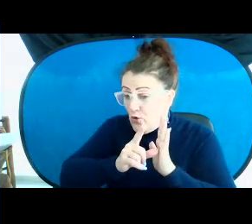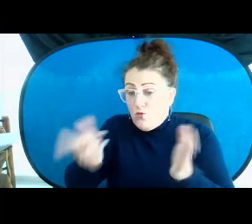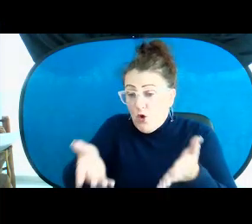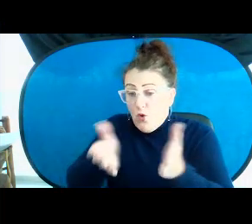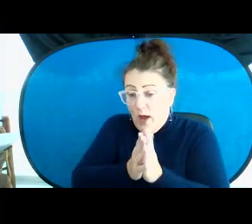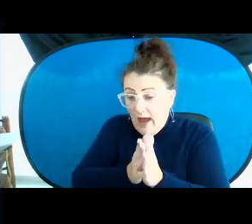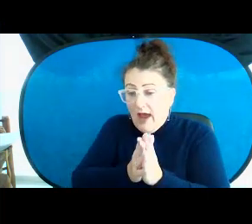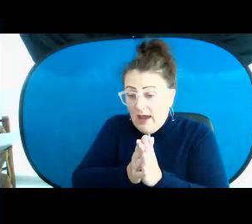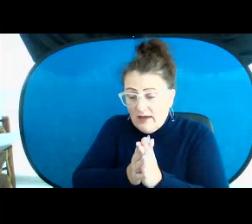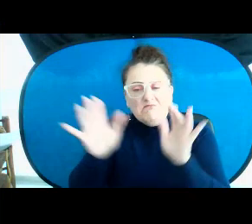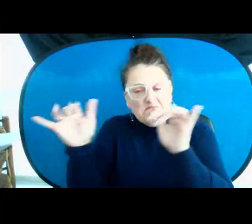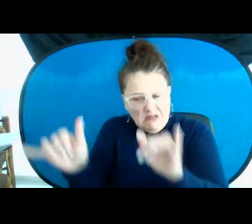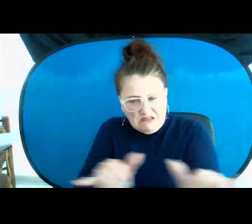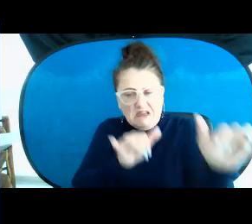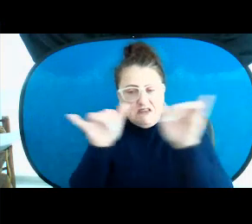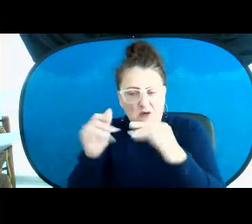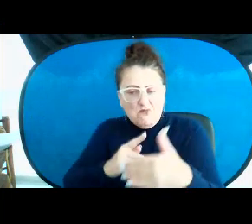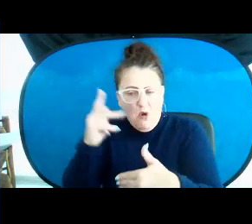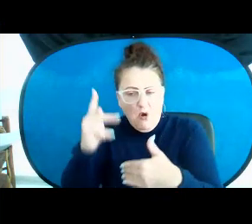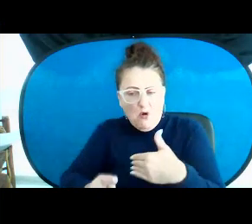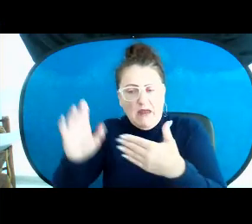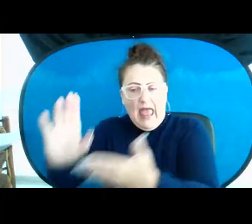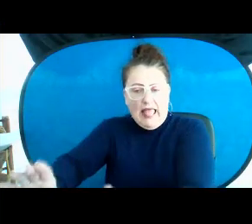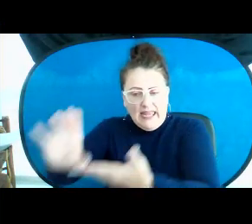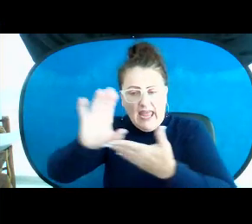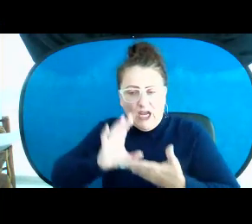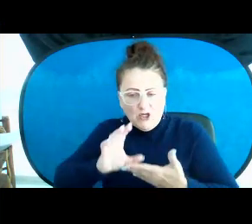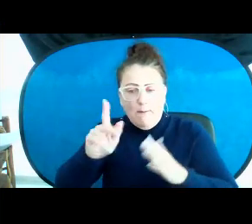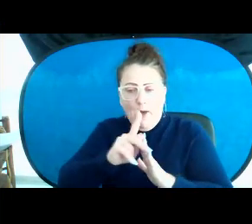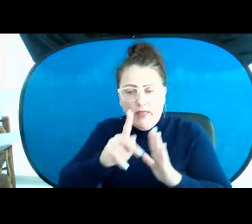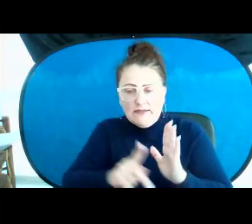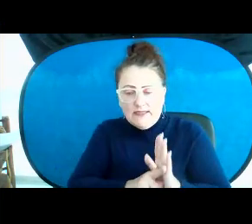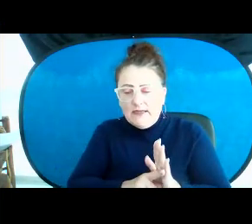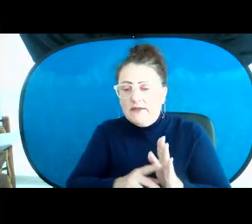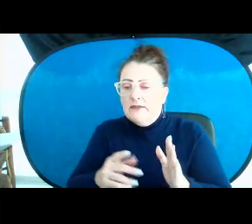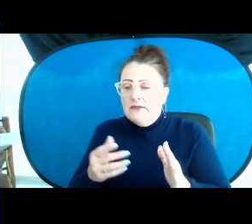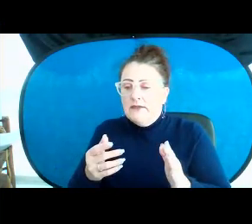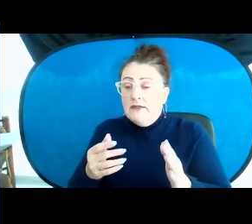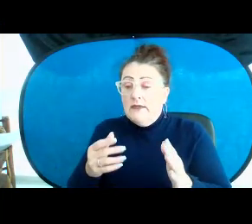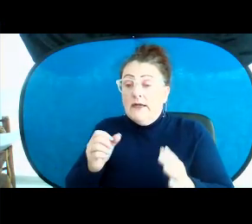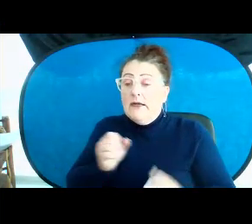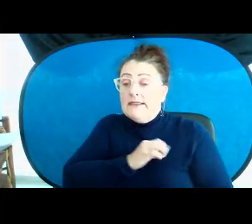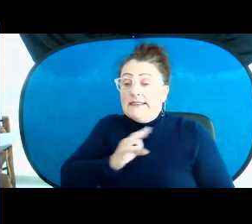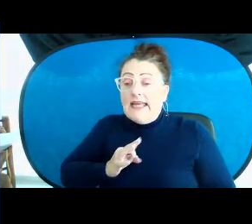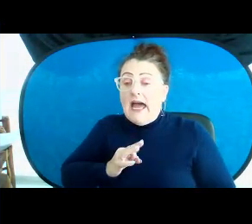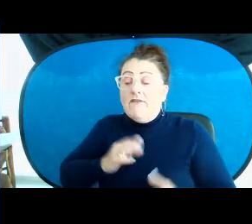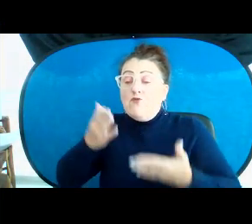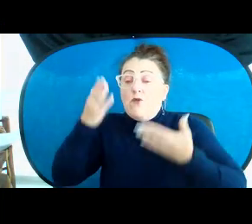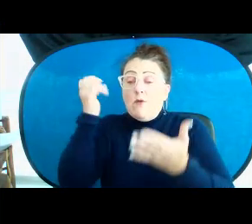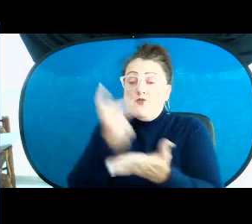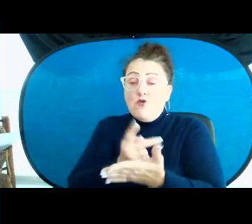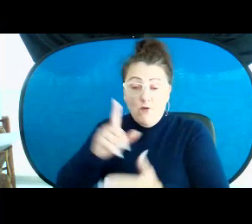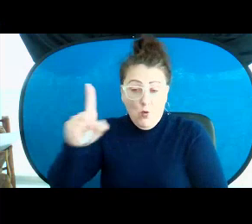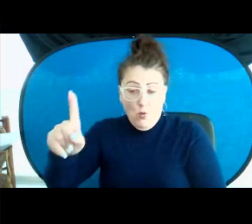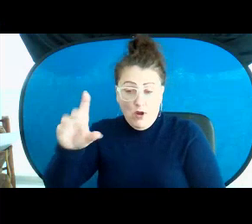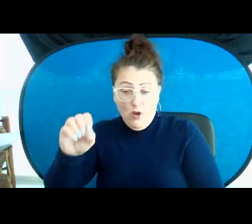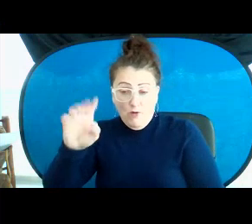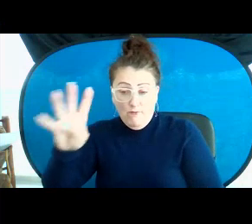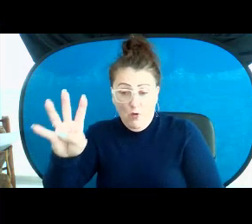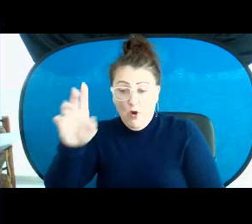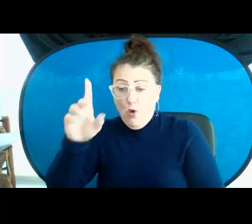them consistent with the program's allocation policy and program update. Staff recommends approval of tabs 104 and 105.